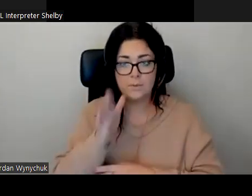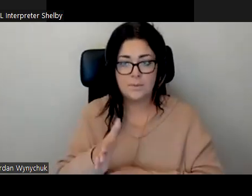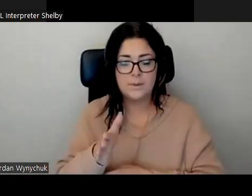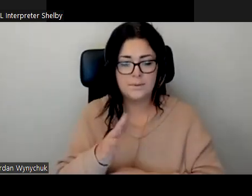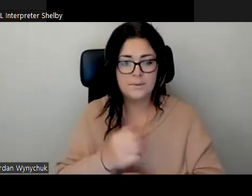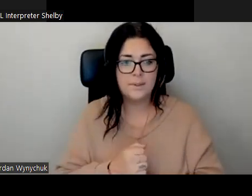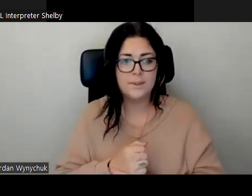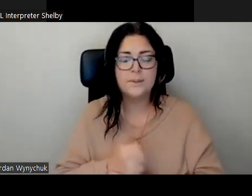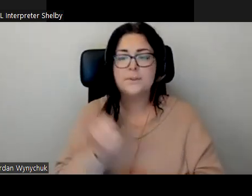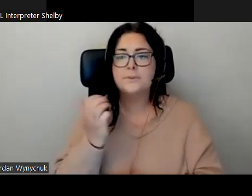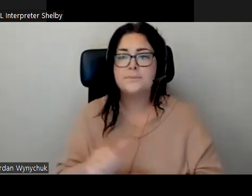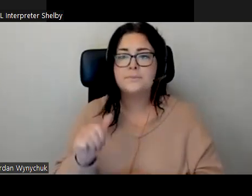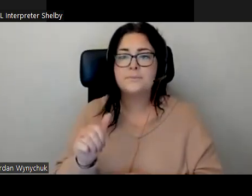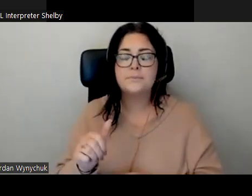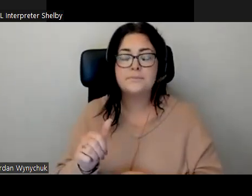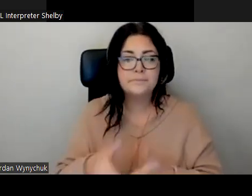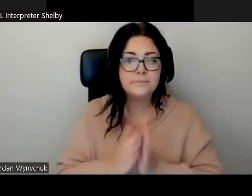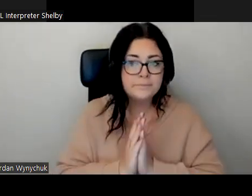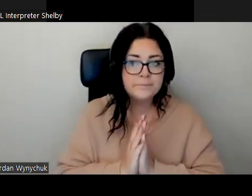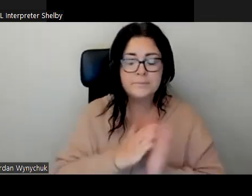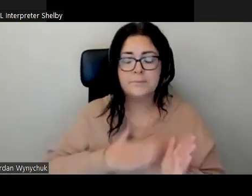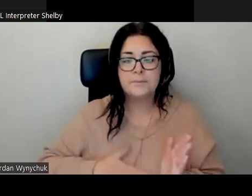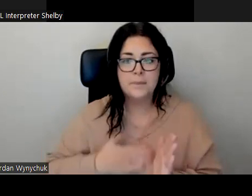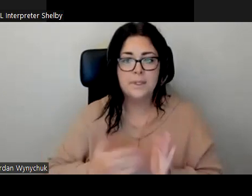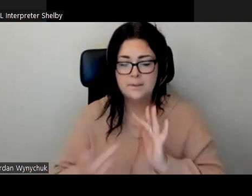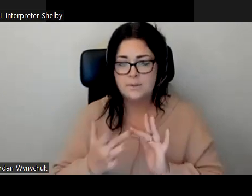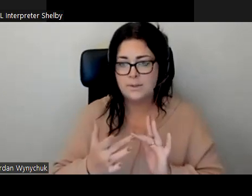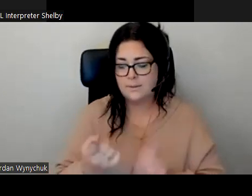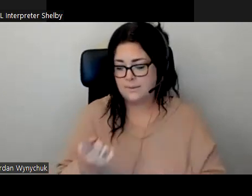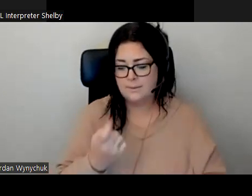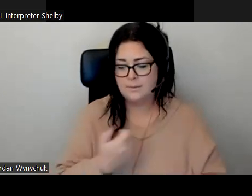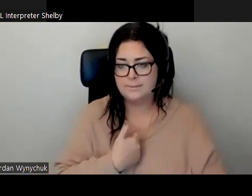And if you have any presentation requests, please don't hesitate to reach out.